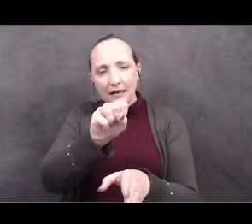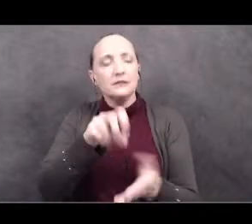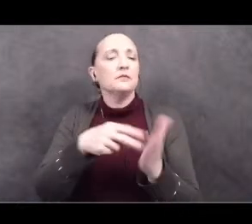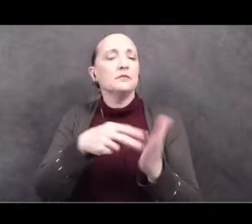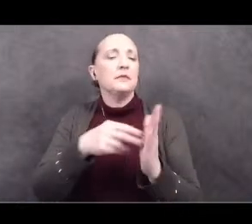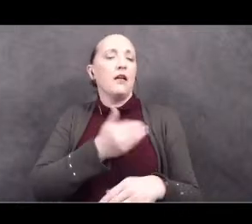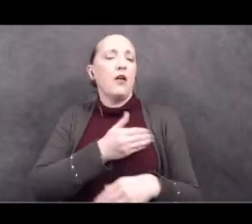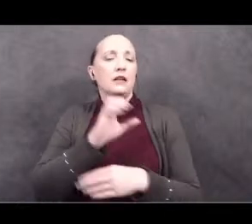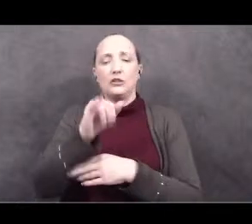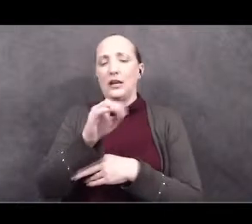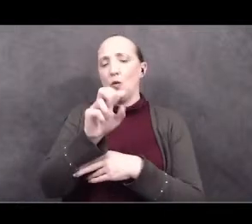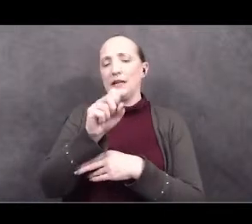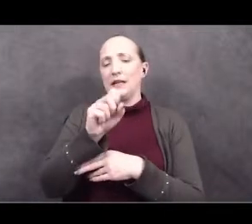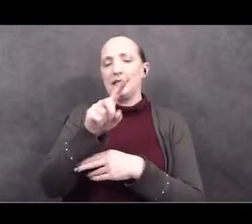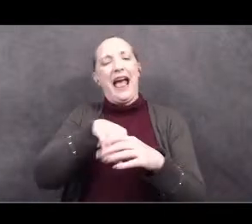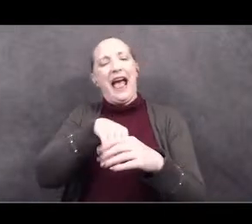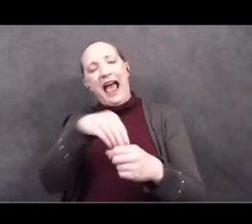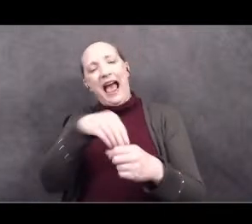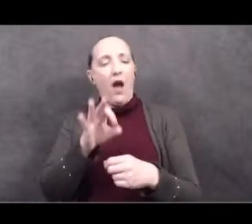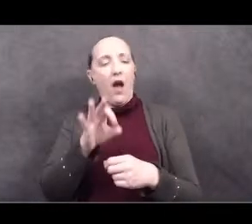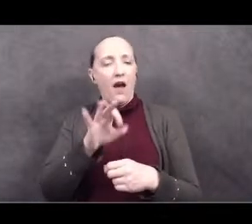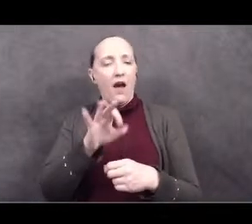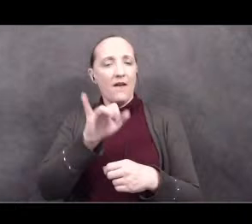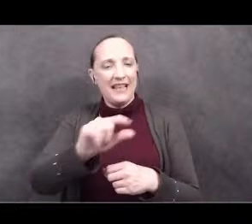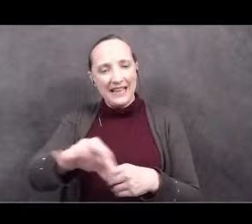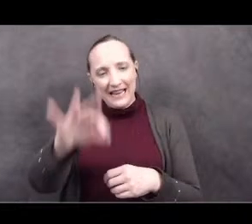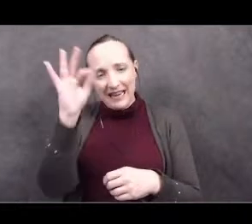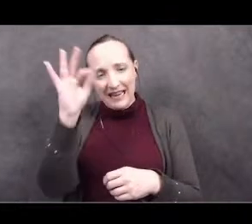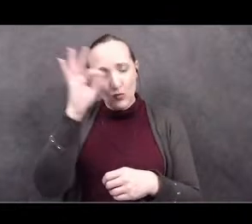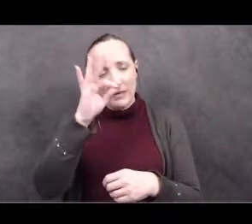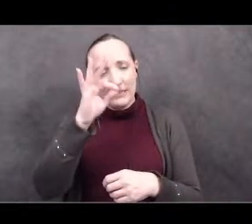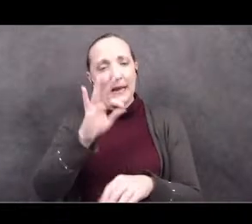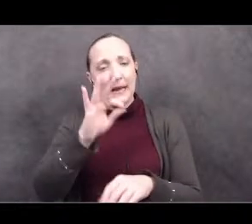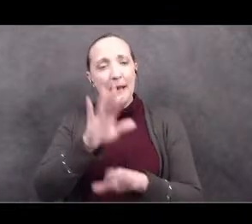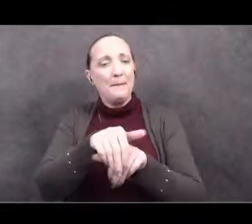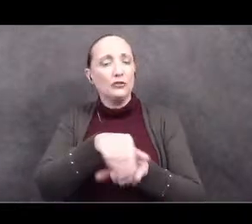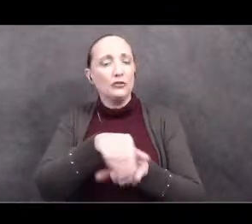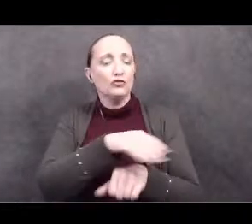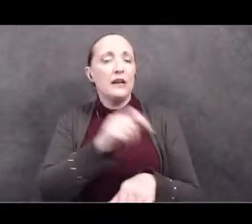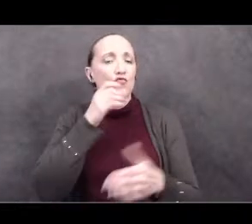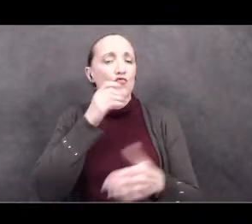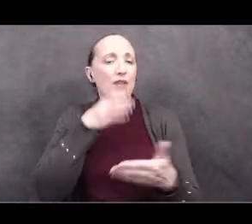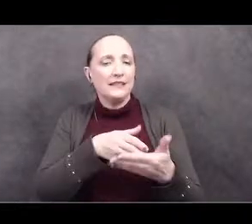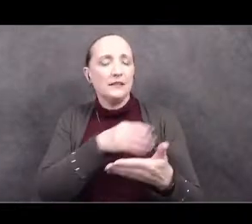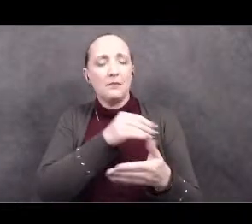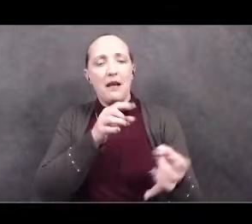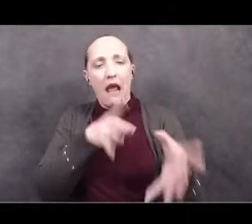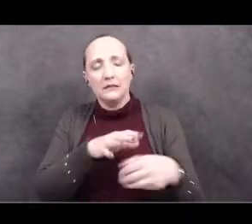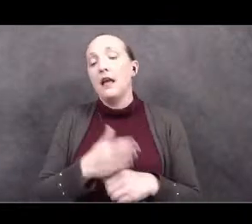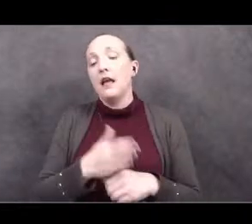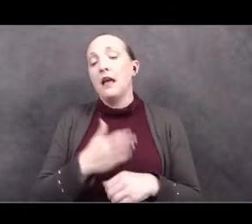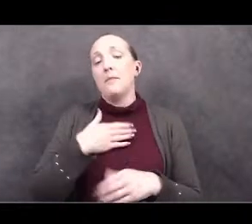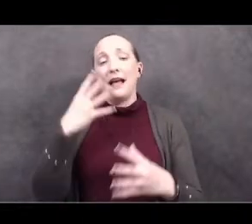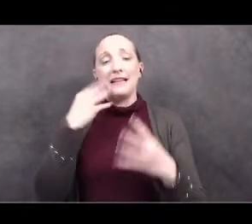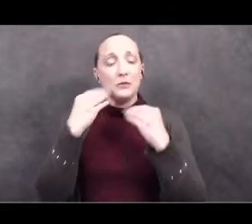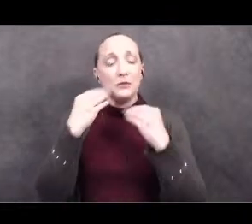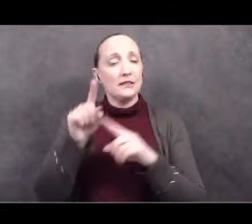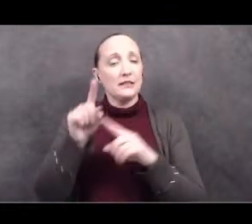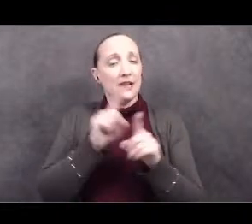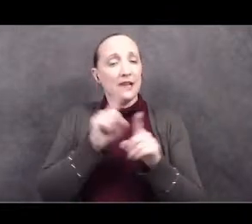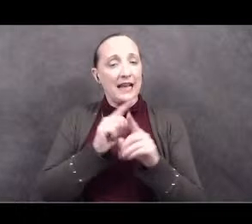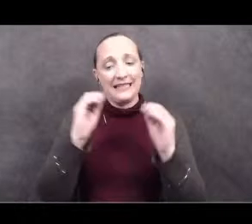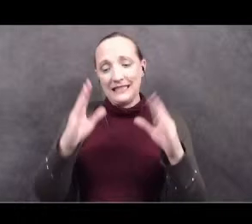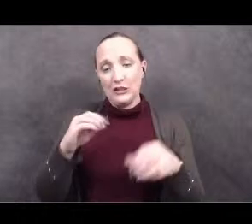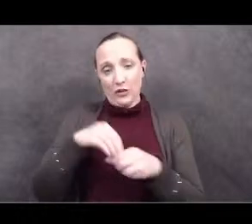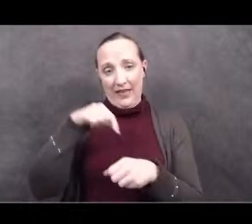of this ignorance bigotry racism and hate my experience as a teacher in this district has been a mixed bag mostly